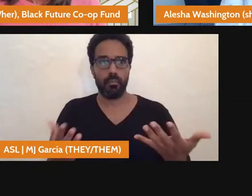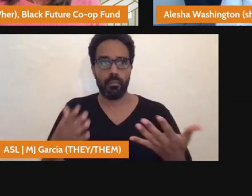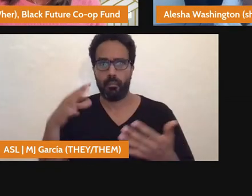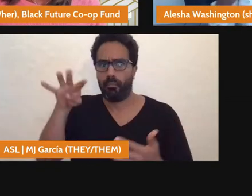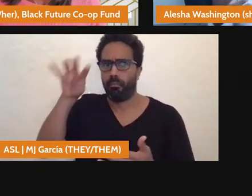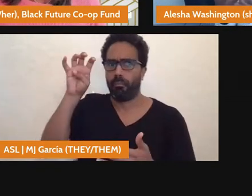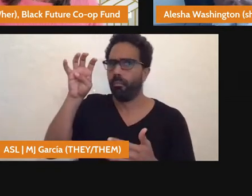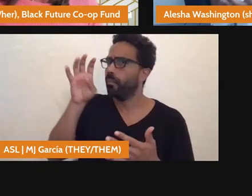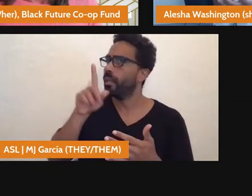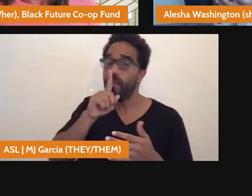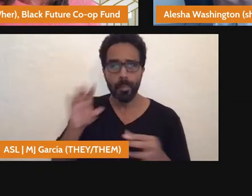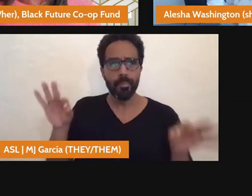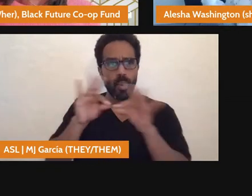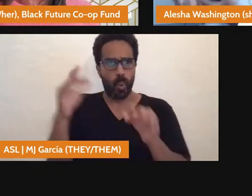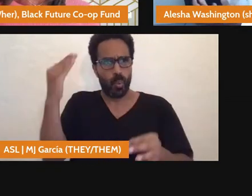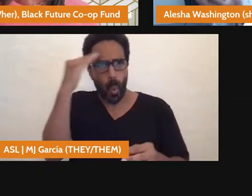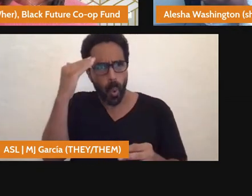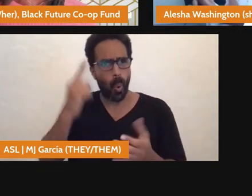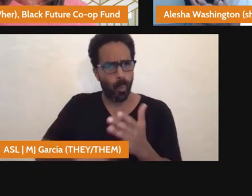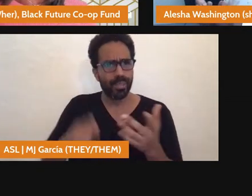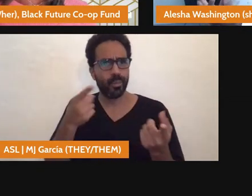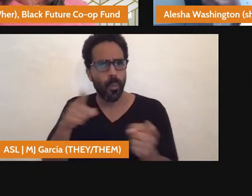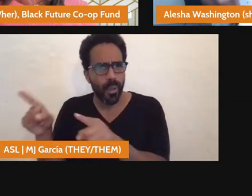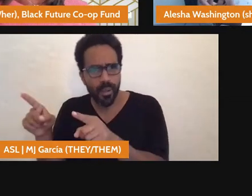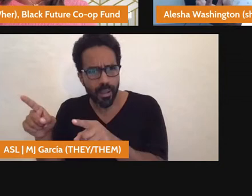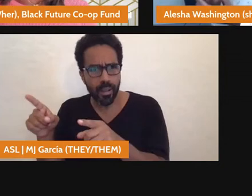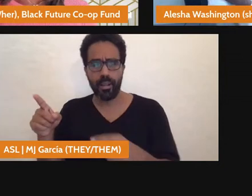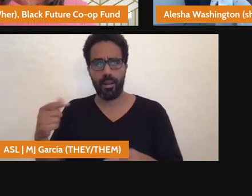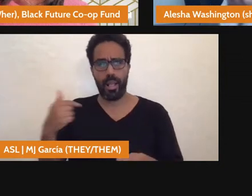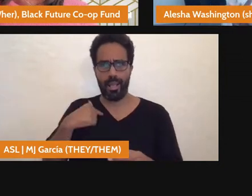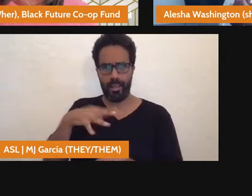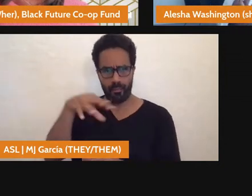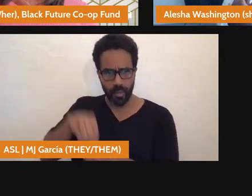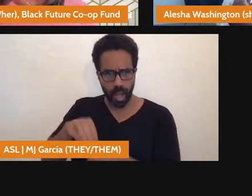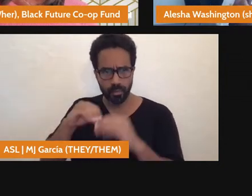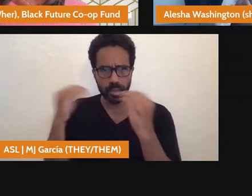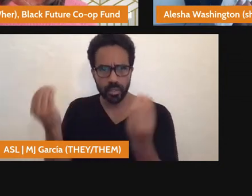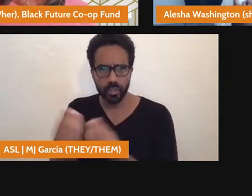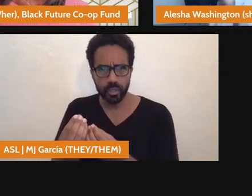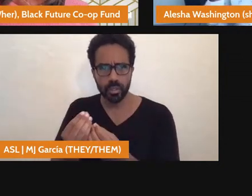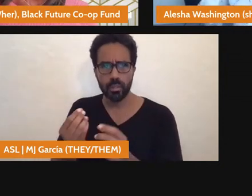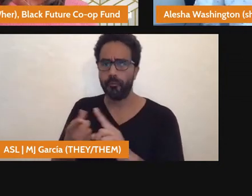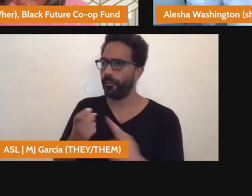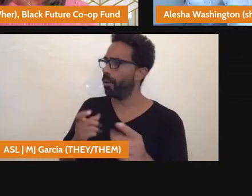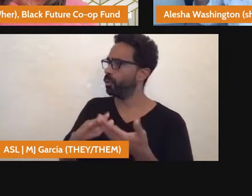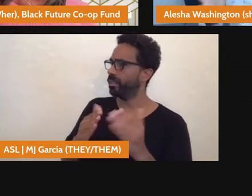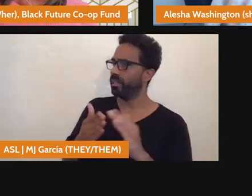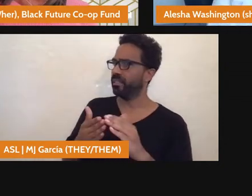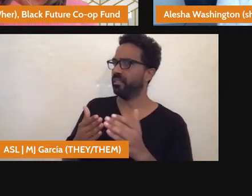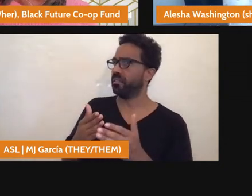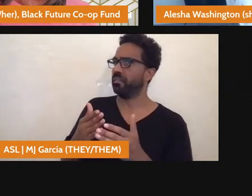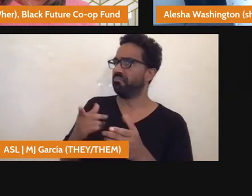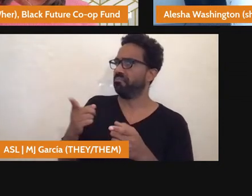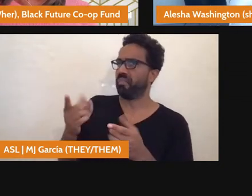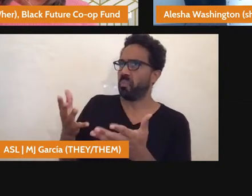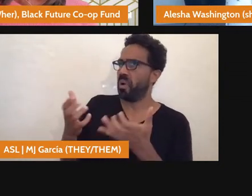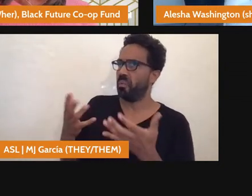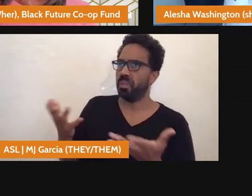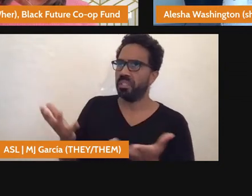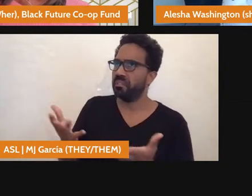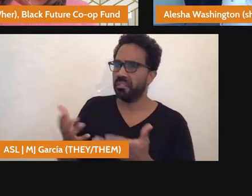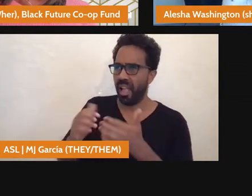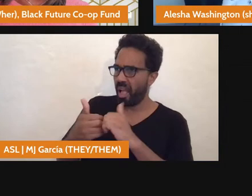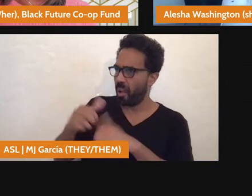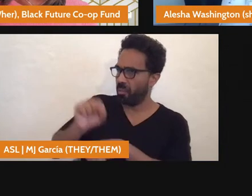at that point, right? We have to understand how to take what we see happening in the community and a request that's going to come to us and then move it through the process that